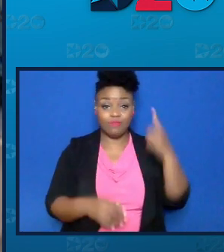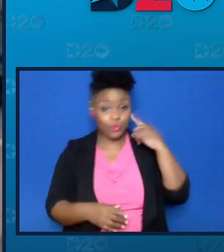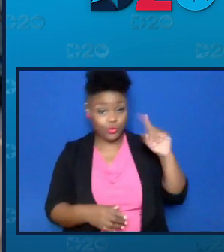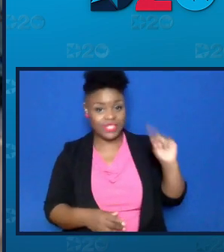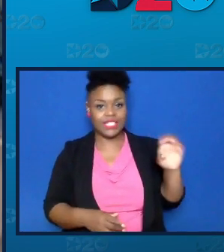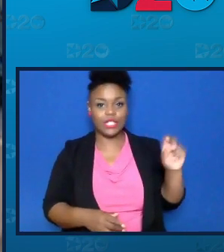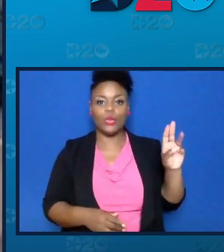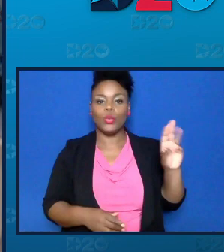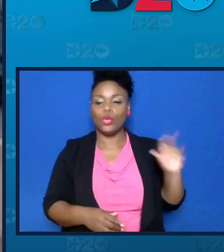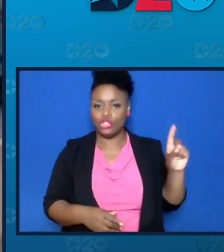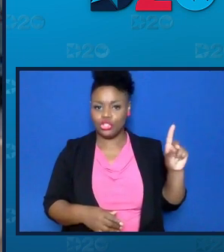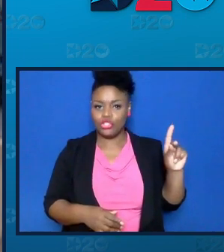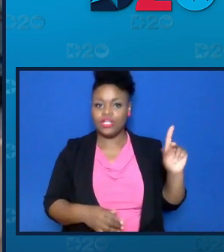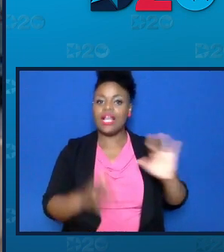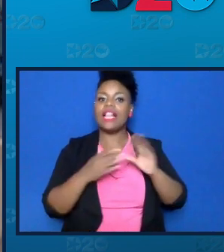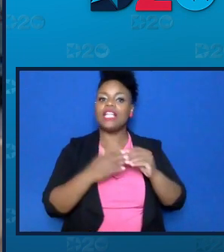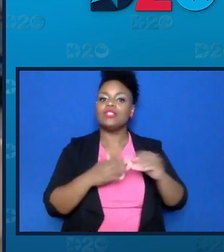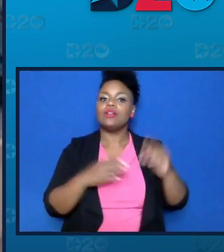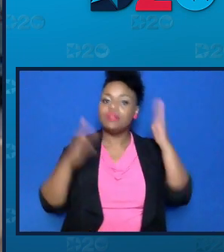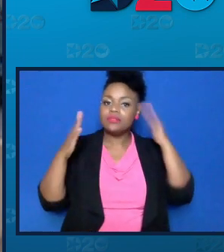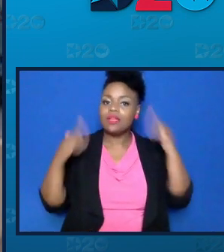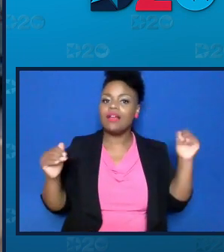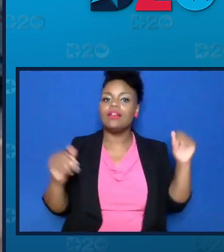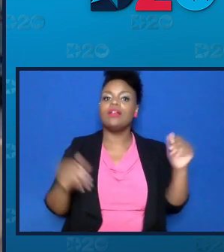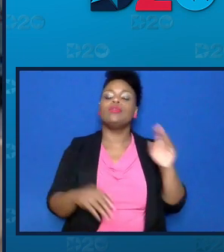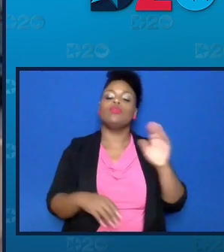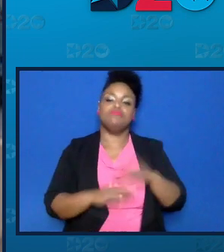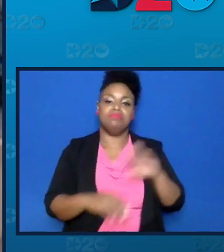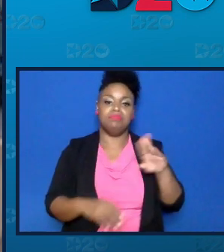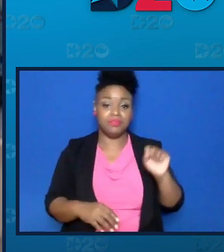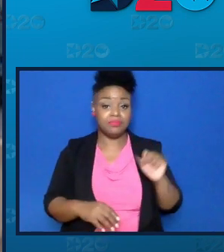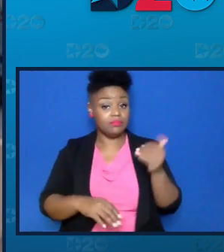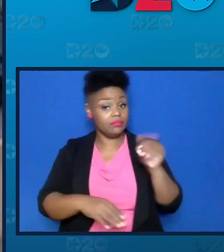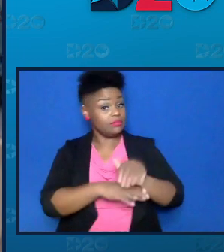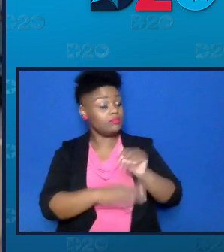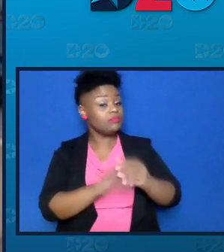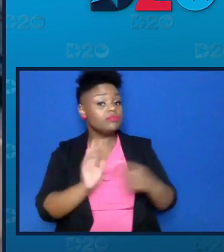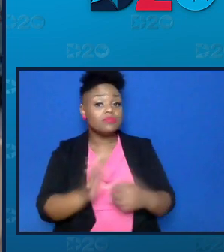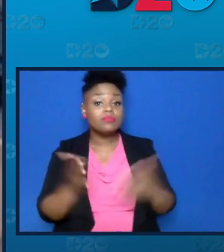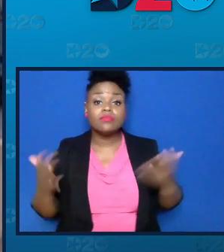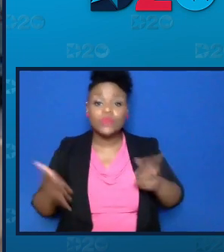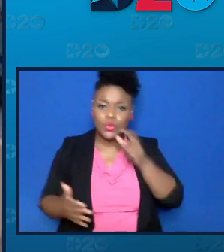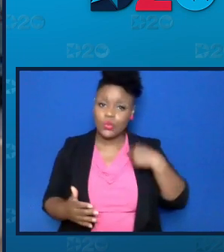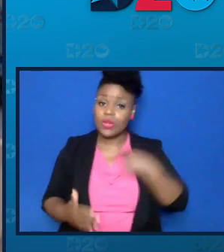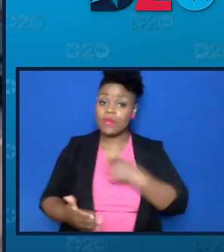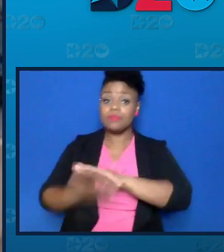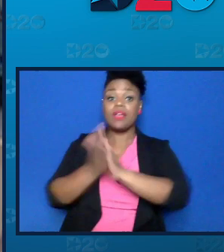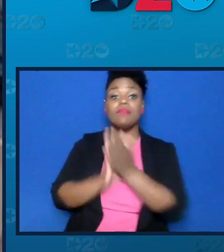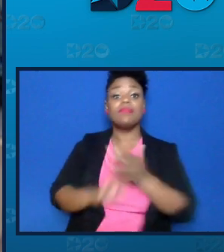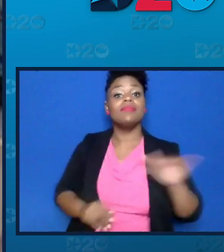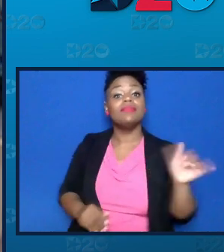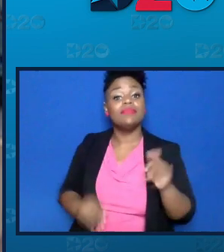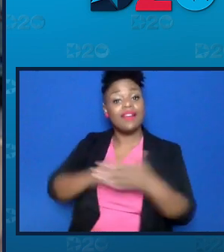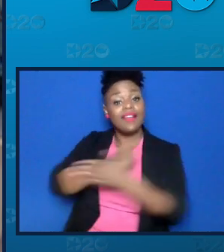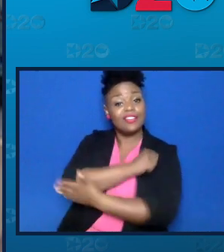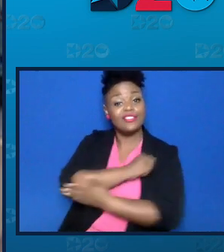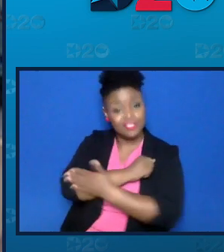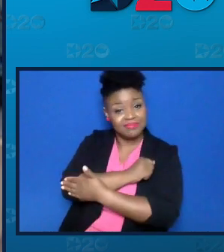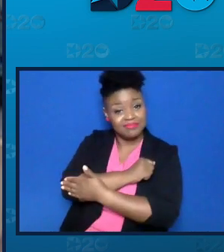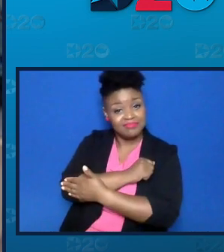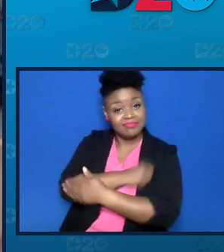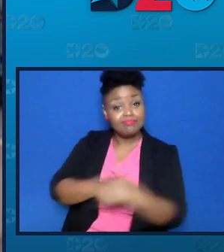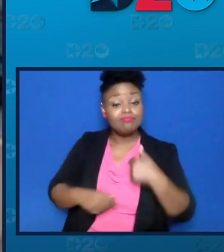important next chapter in our story of who we will become as a nation. So I speak to you with a sense of urgency and